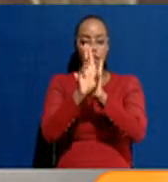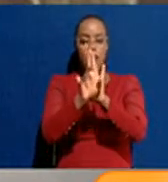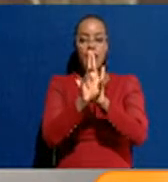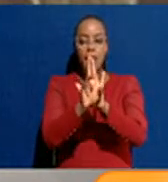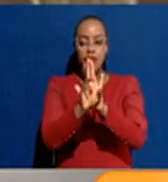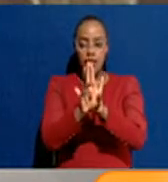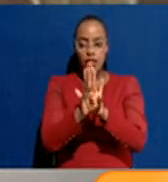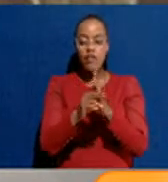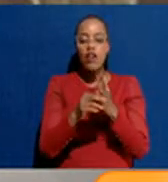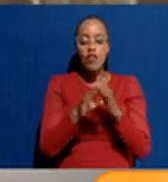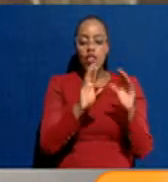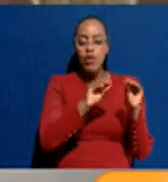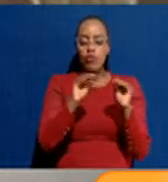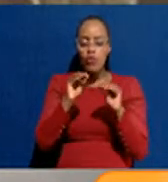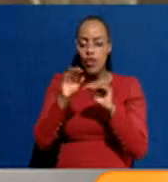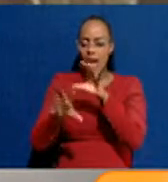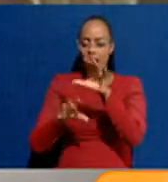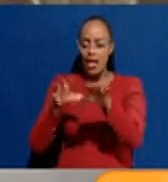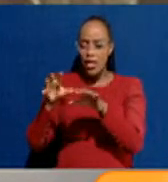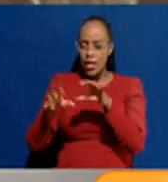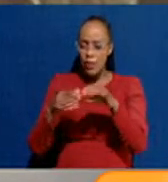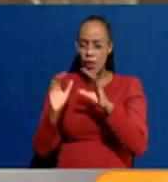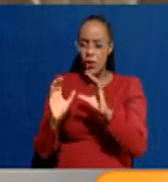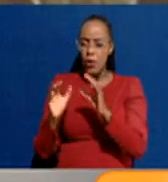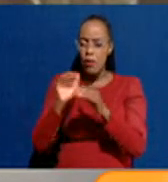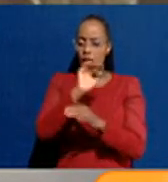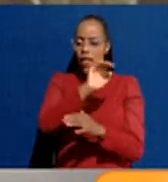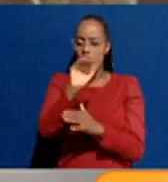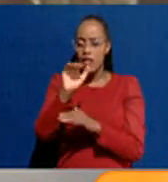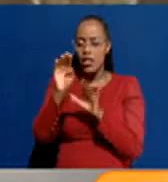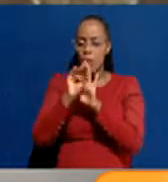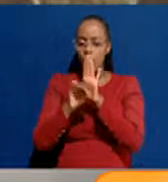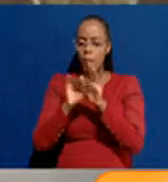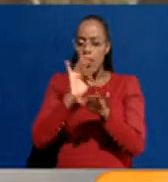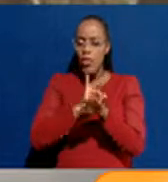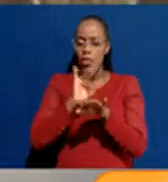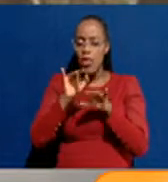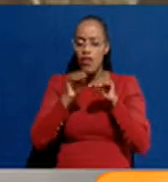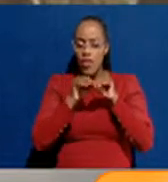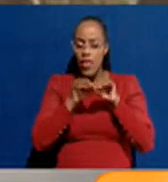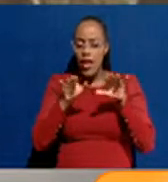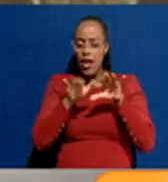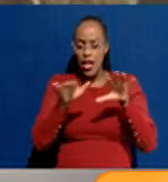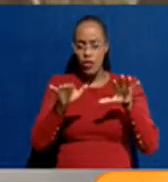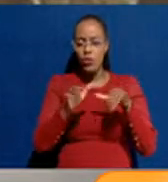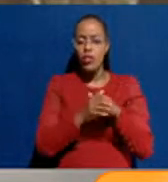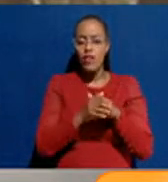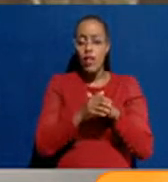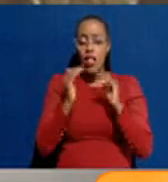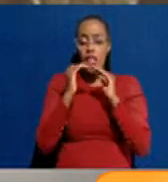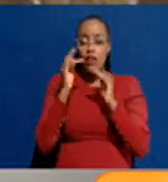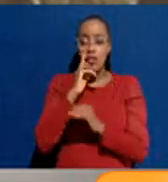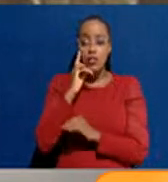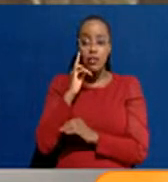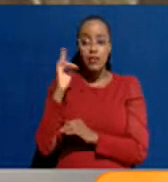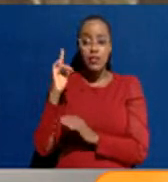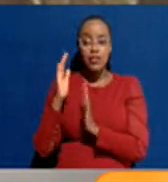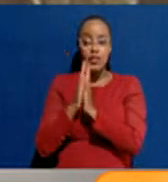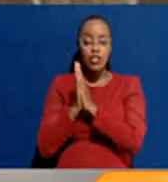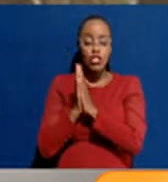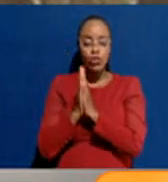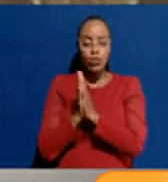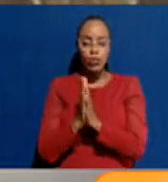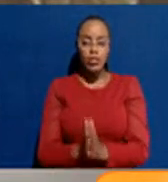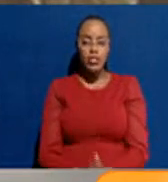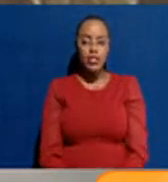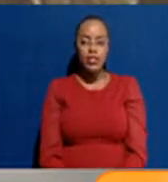the pastoral communities called for more sensitization programs at the grassroots level, as Mashiru Makapombe now reports from Abuja,